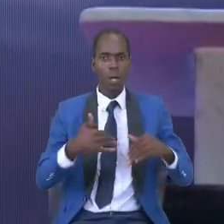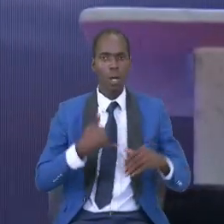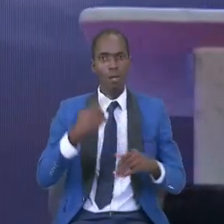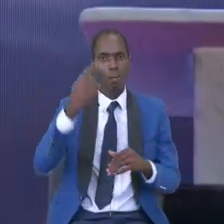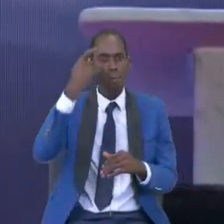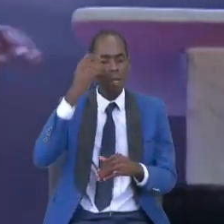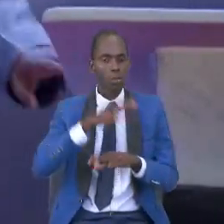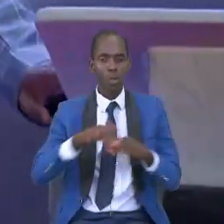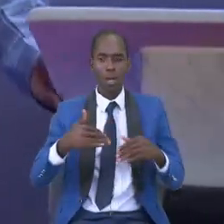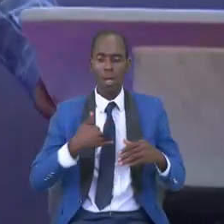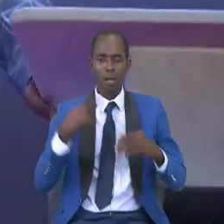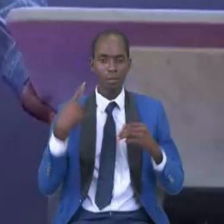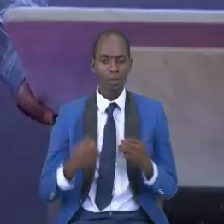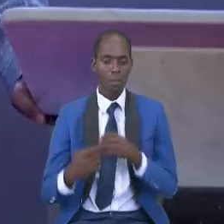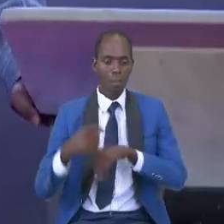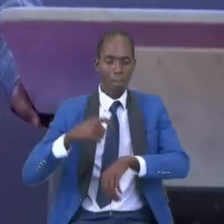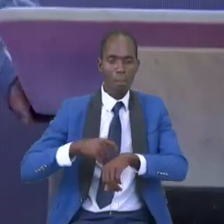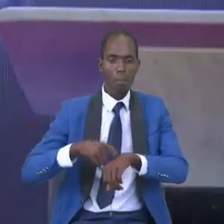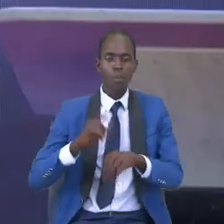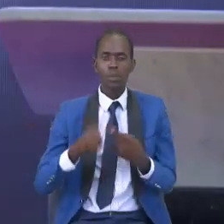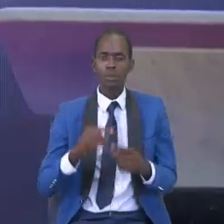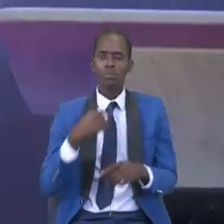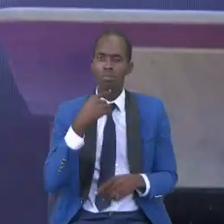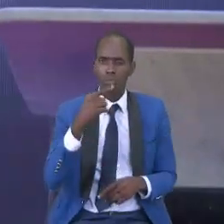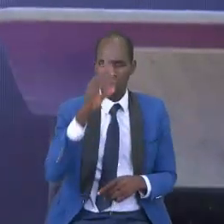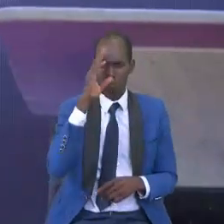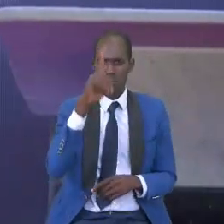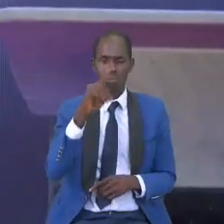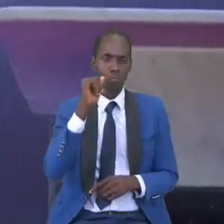don't have the backbone to tell him, to tell her,